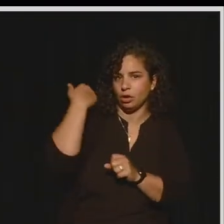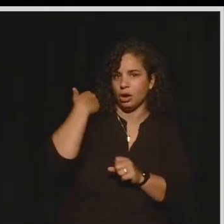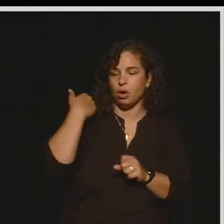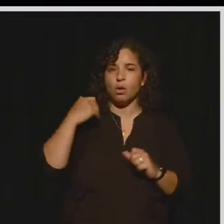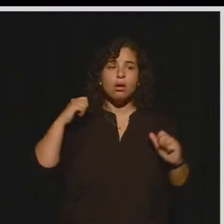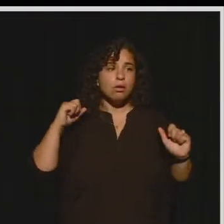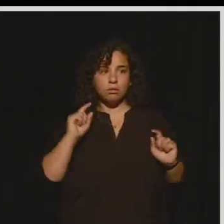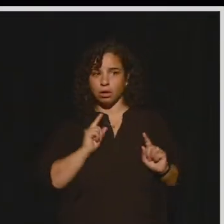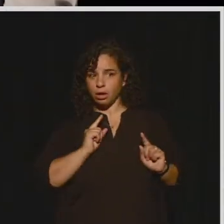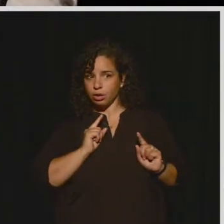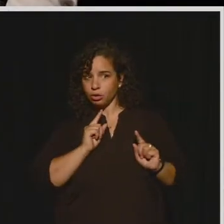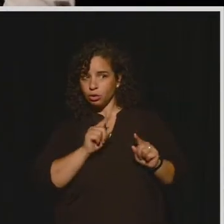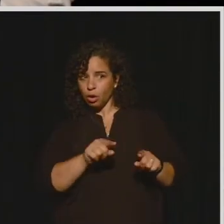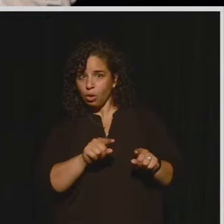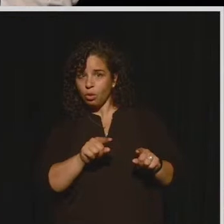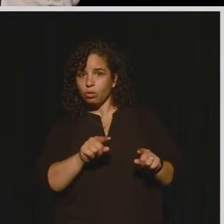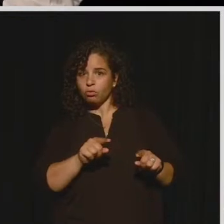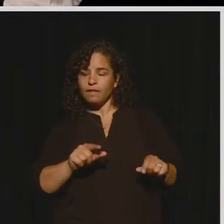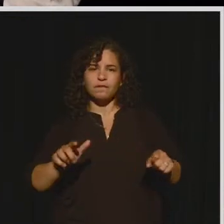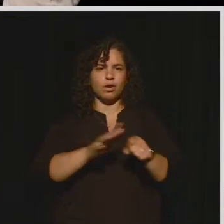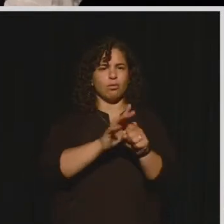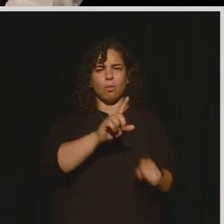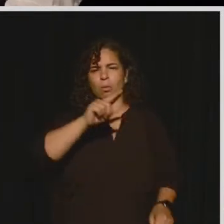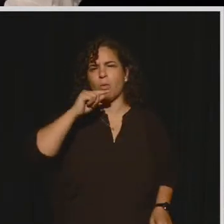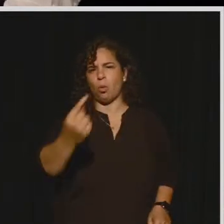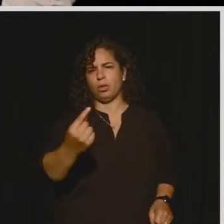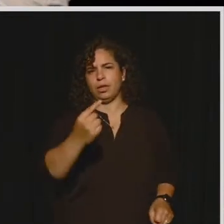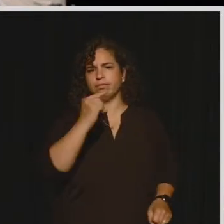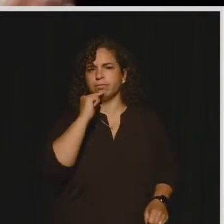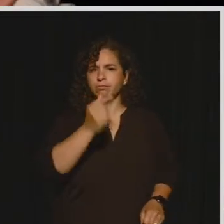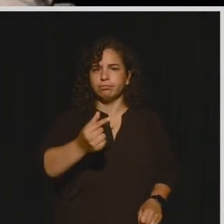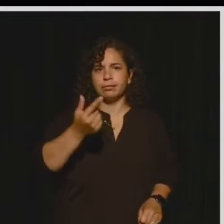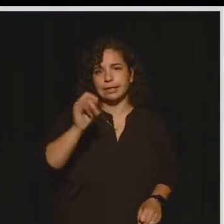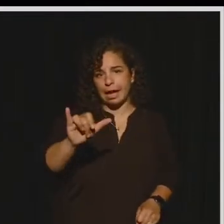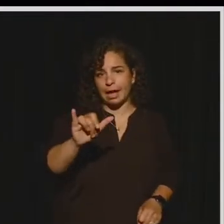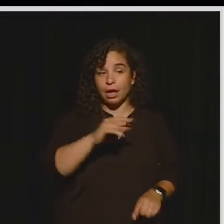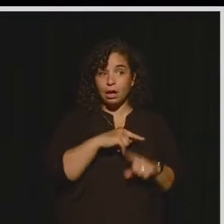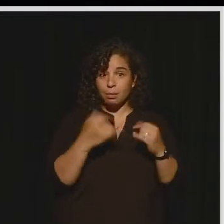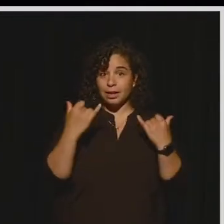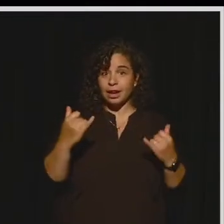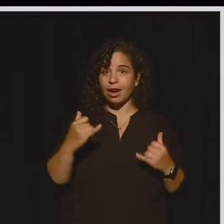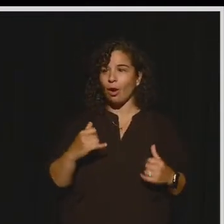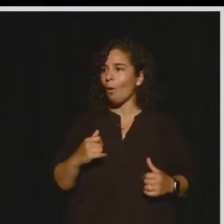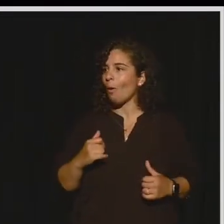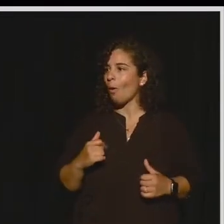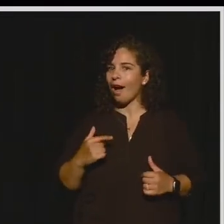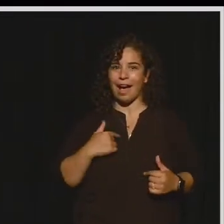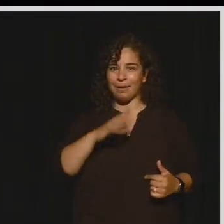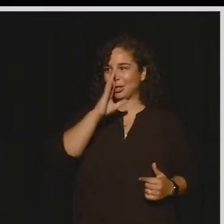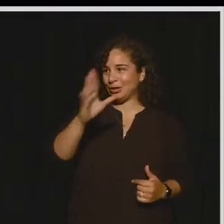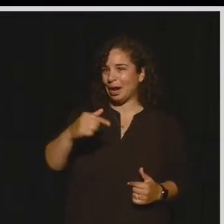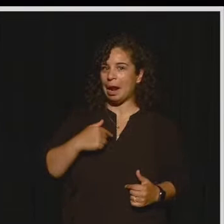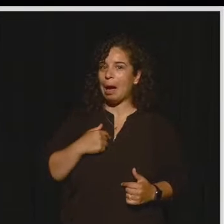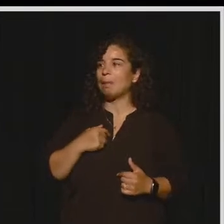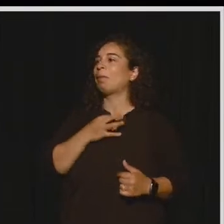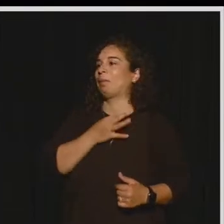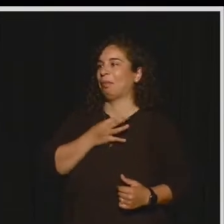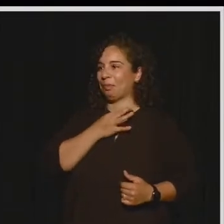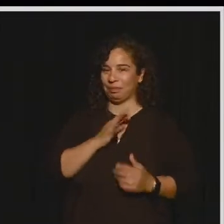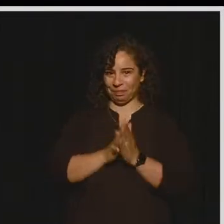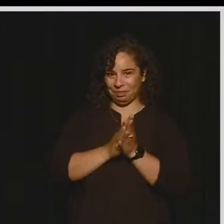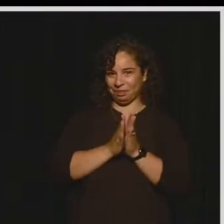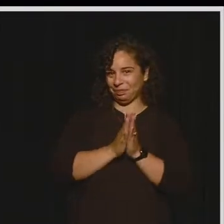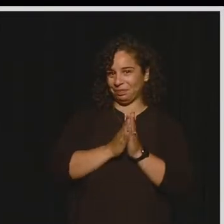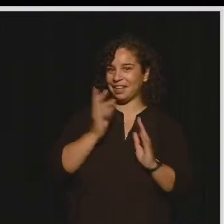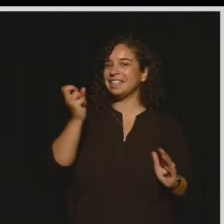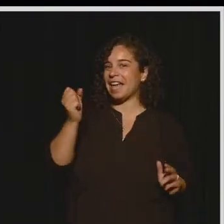and it's a venue for straight people to go I'm gonna be really daring on Saturday and me and my bridesmaids are